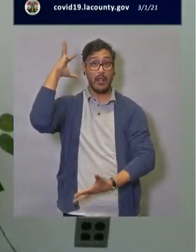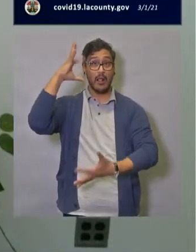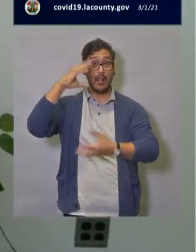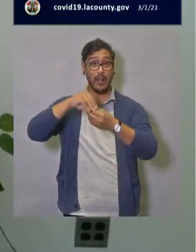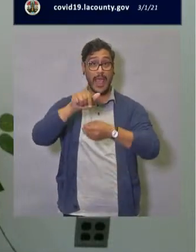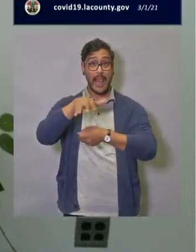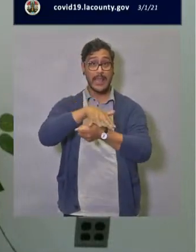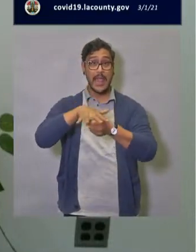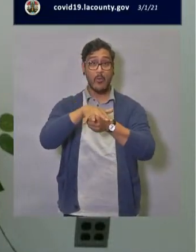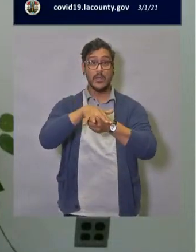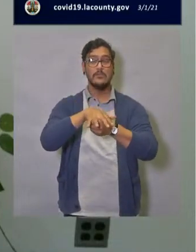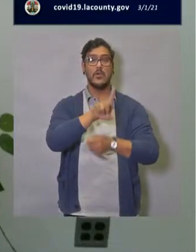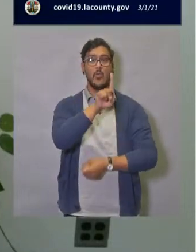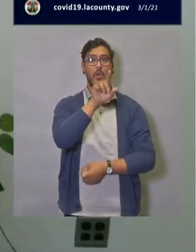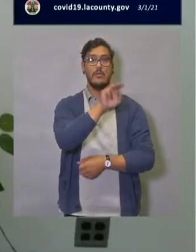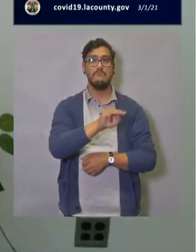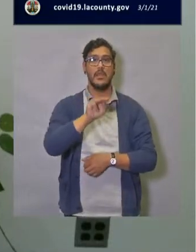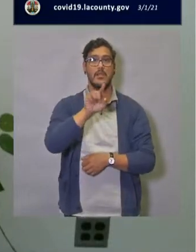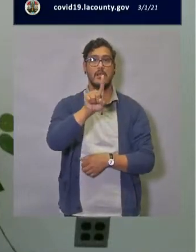LA County to